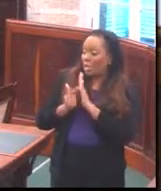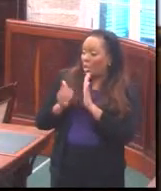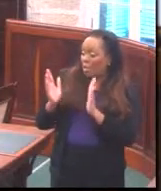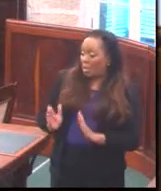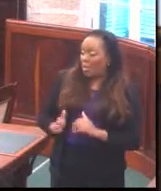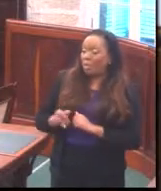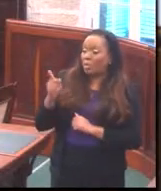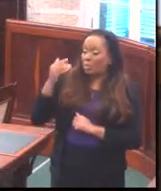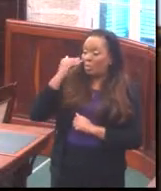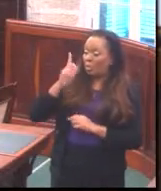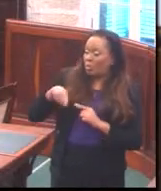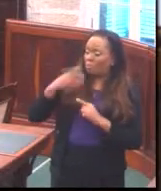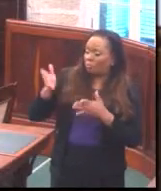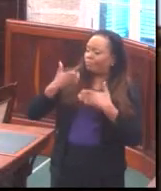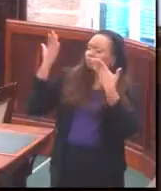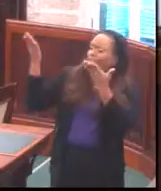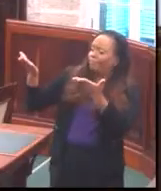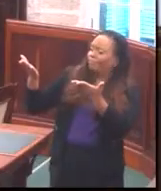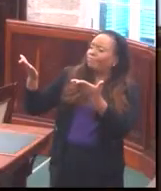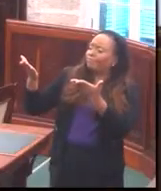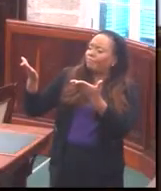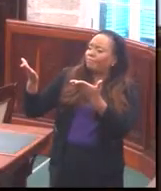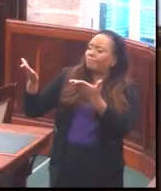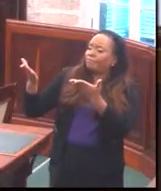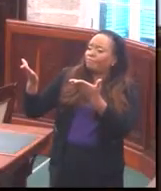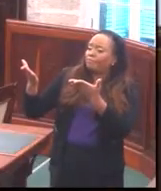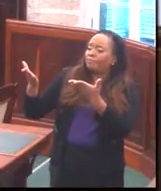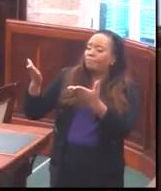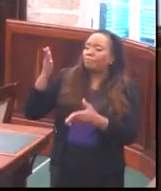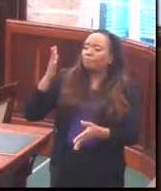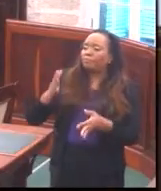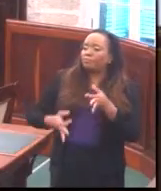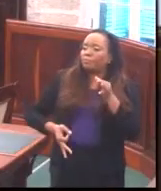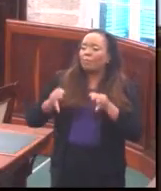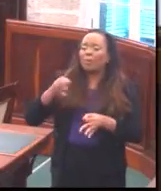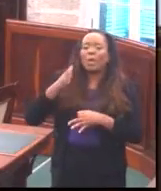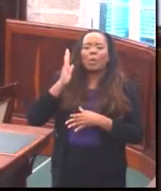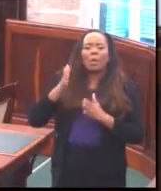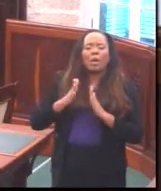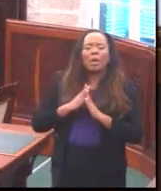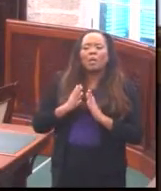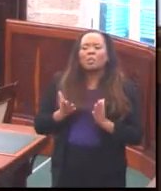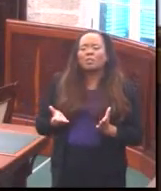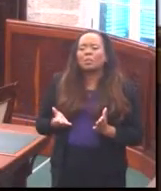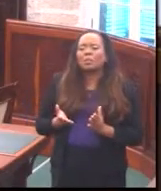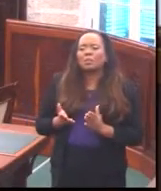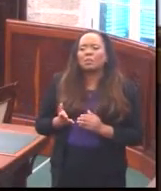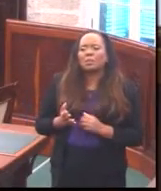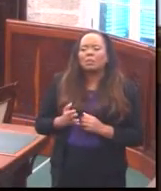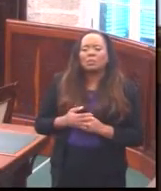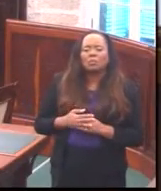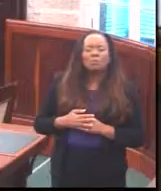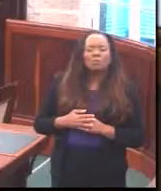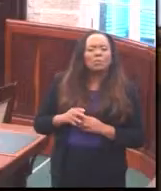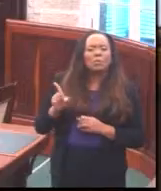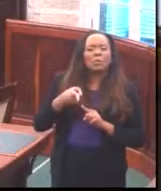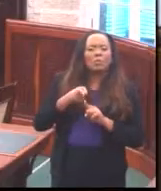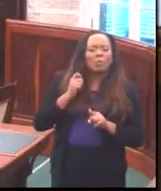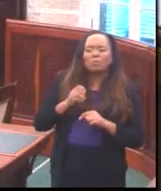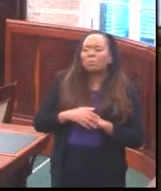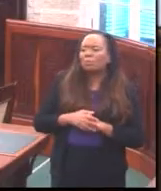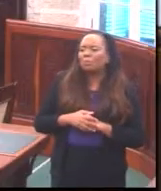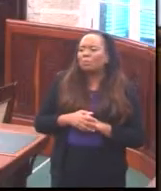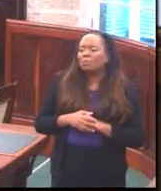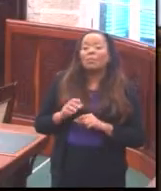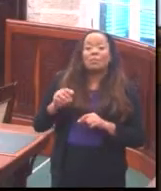a submission is made, a court will ask, give some context. So you want context, sir. And you want the